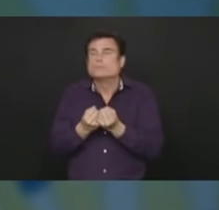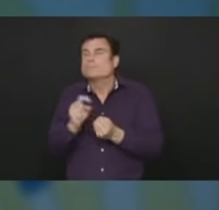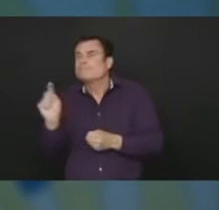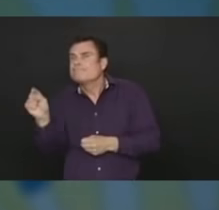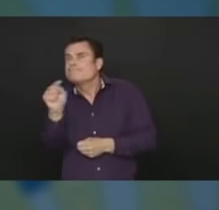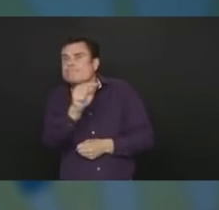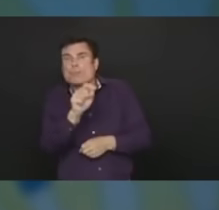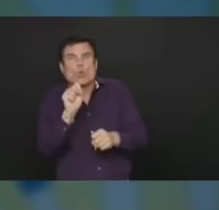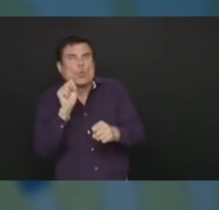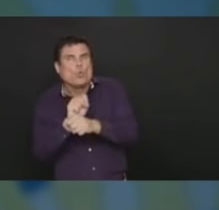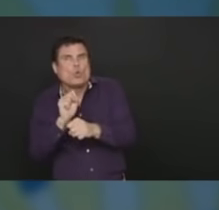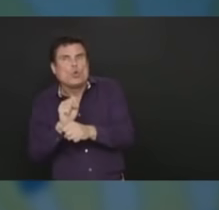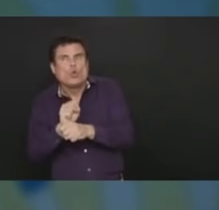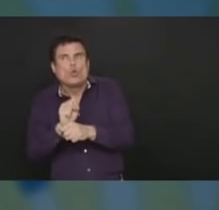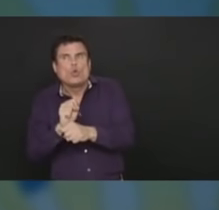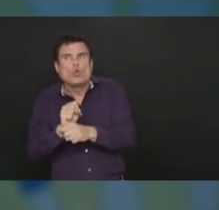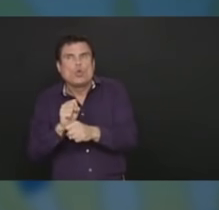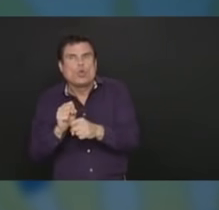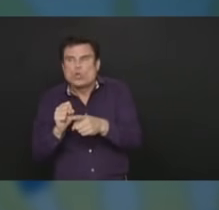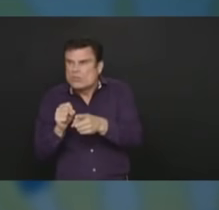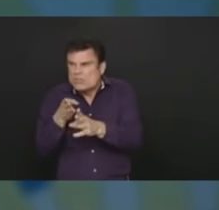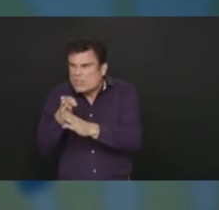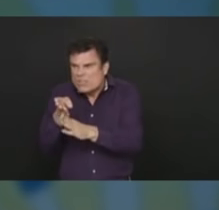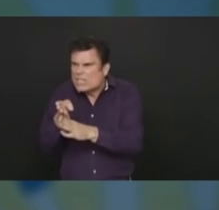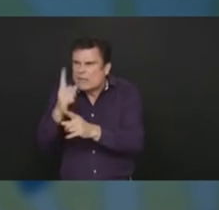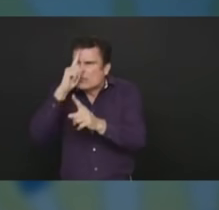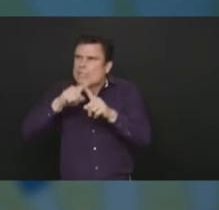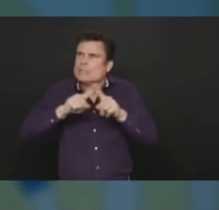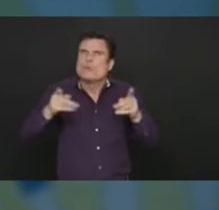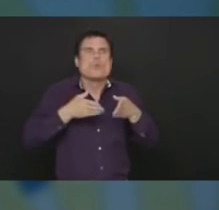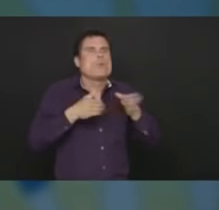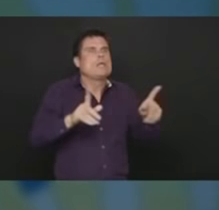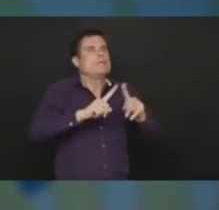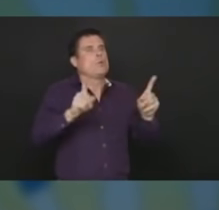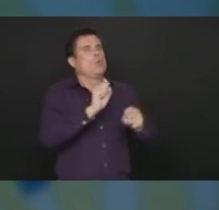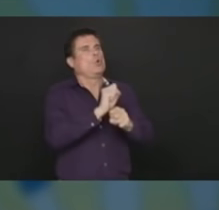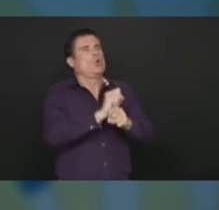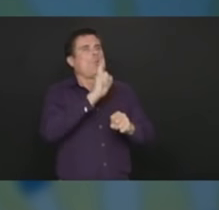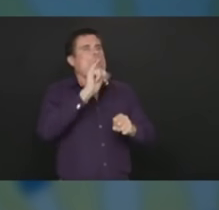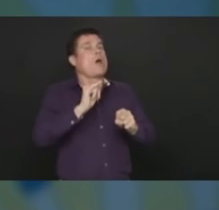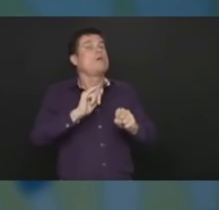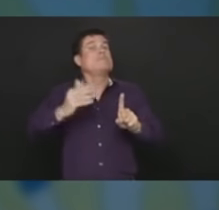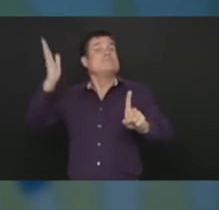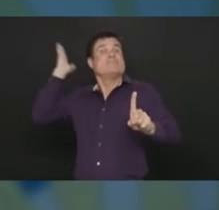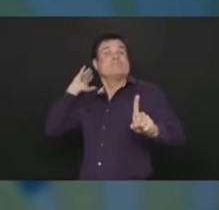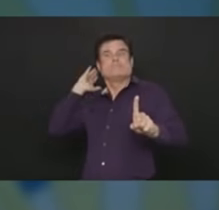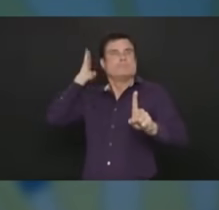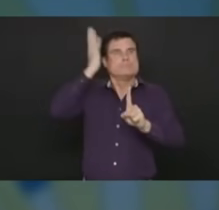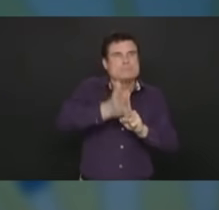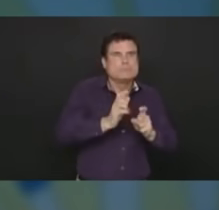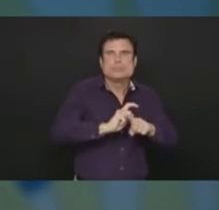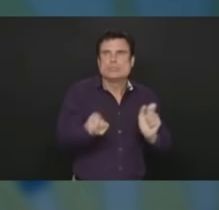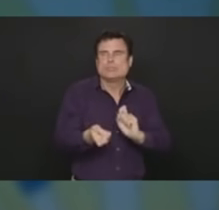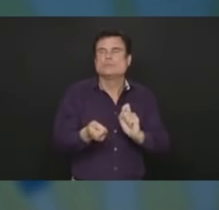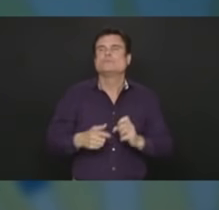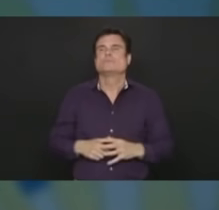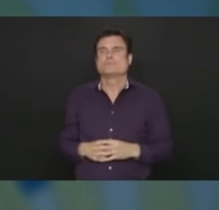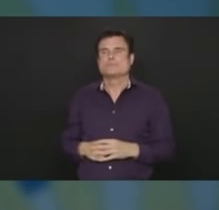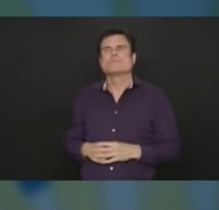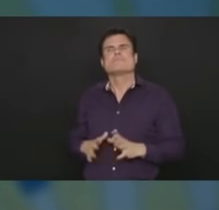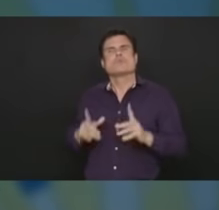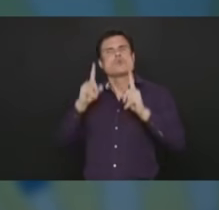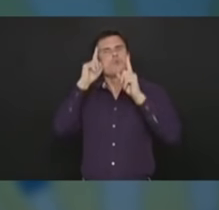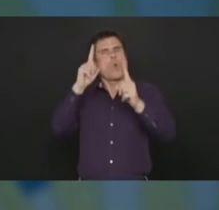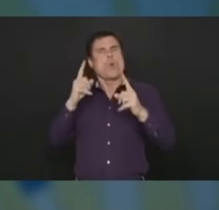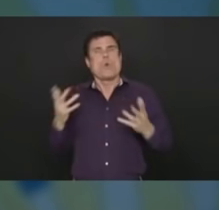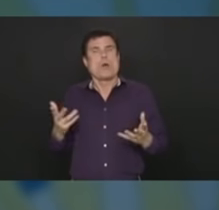One of the models that we're using, or frameworks that we're using to help underpin our way forward, is what we call the hierarchy of controls. And